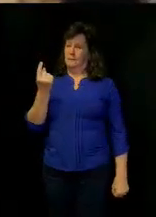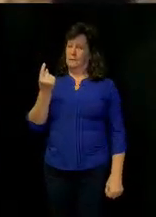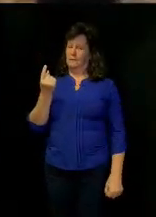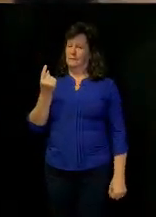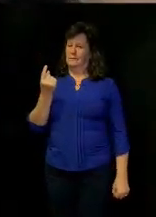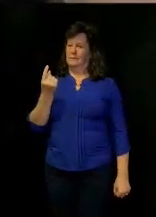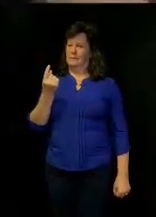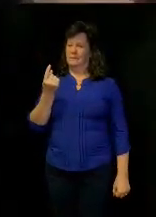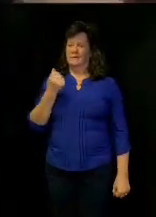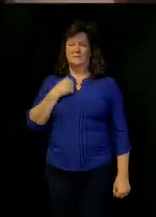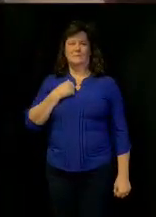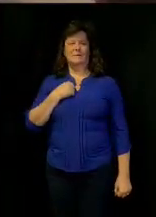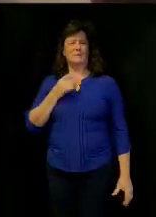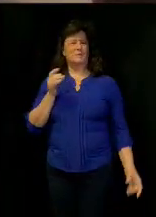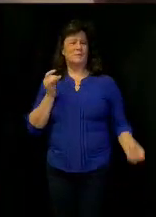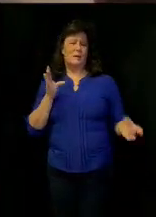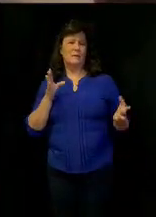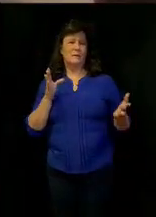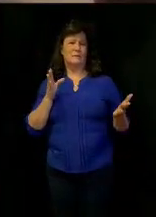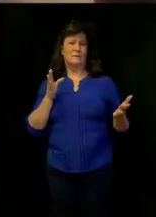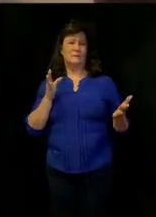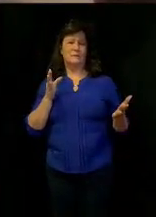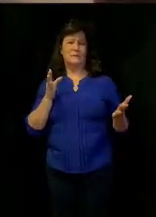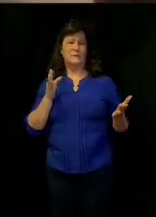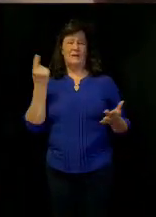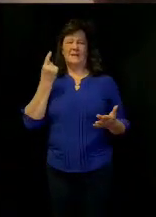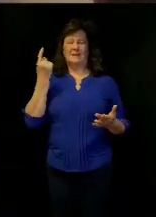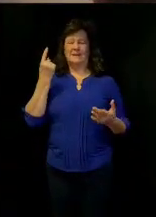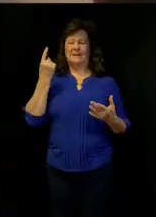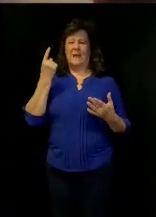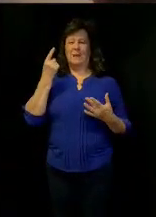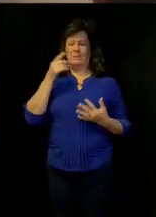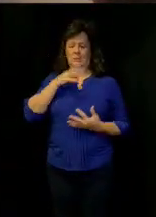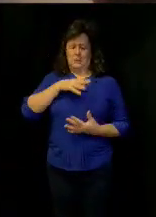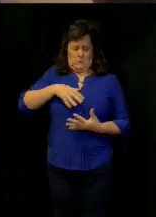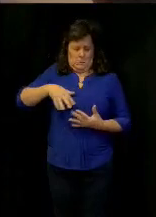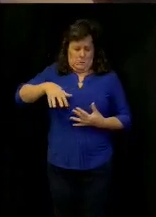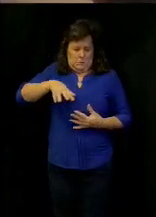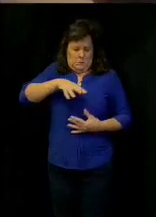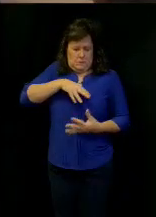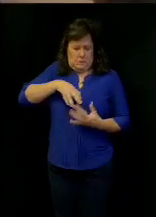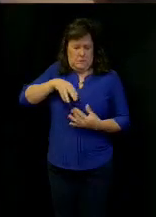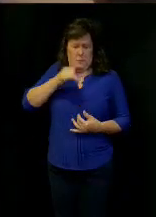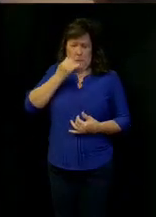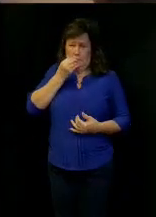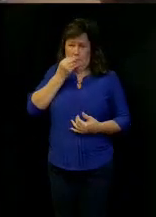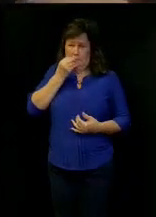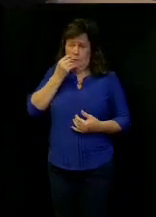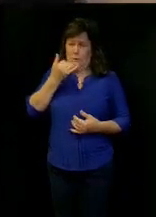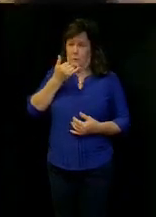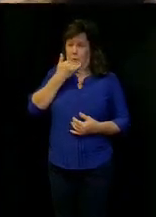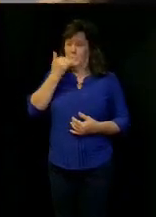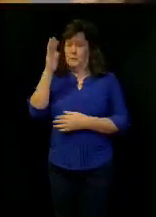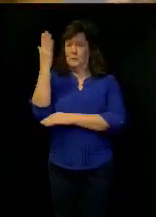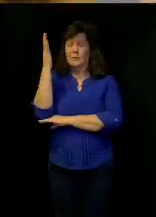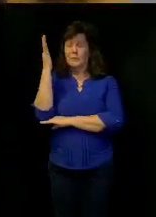take it out on people. And it's what's going on? It's something going on down deep. We're eating from the wrong tree.